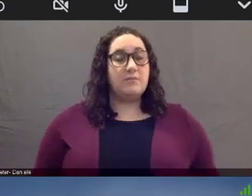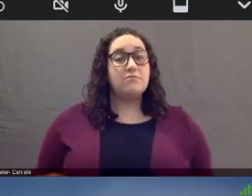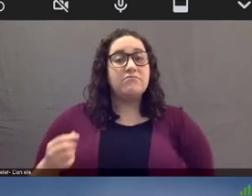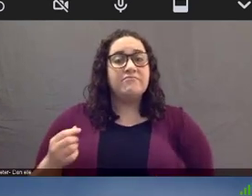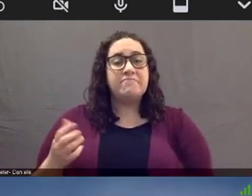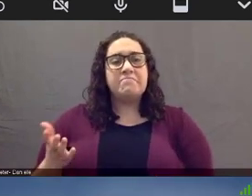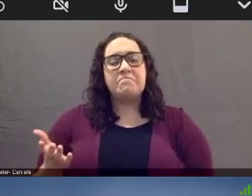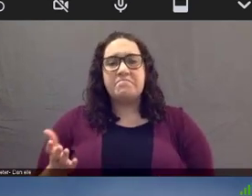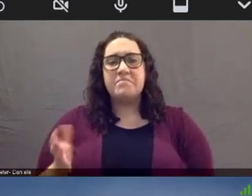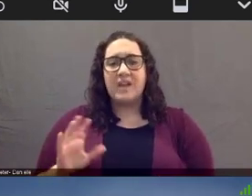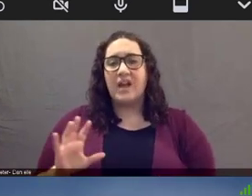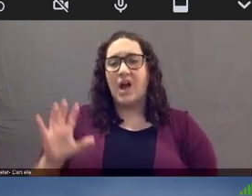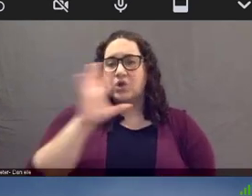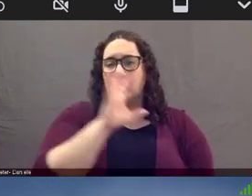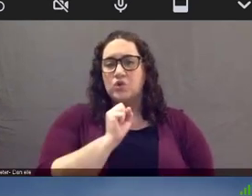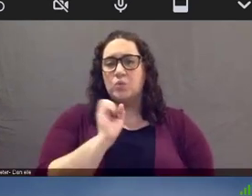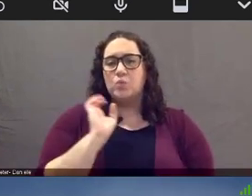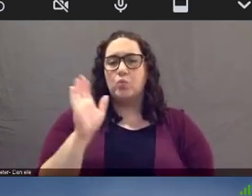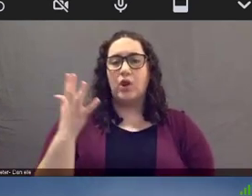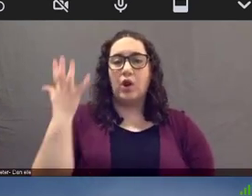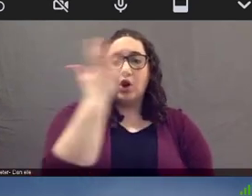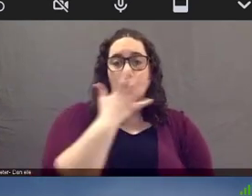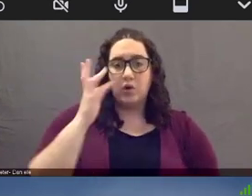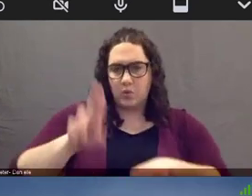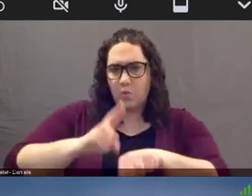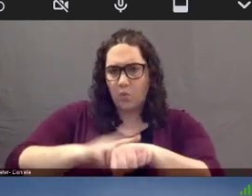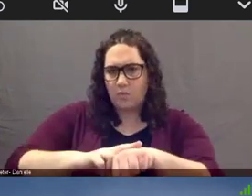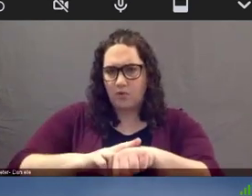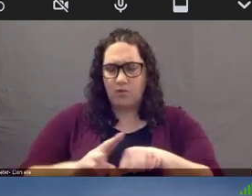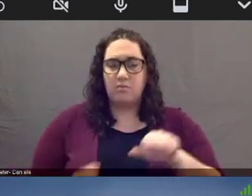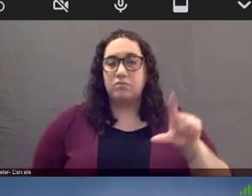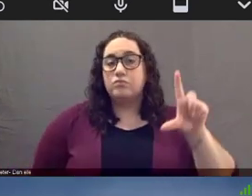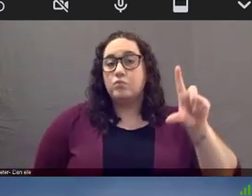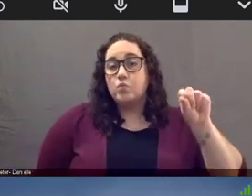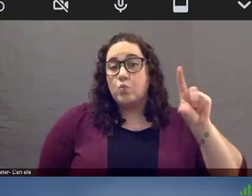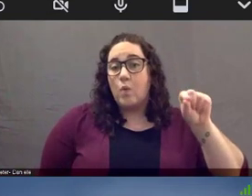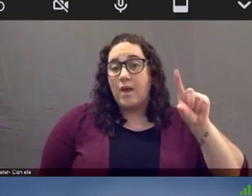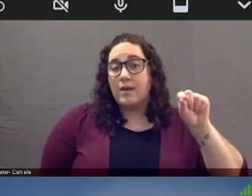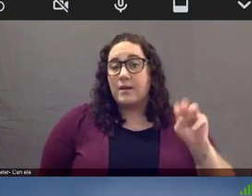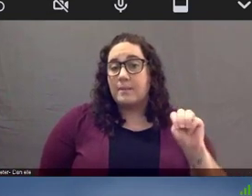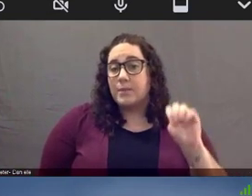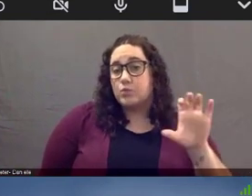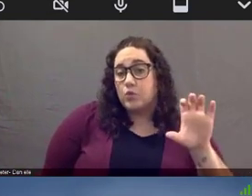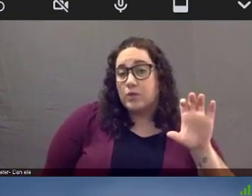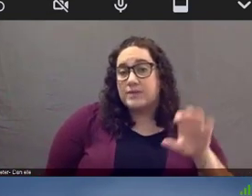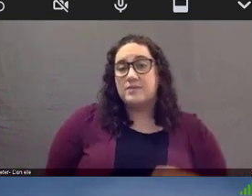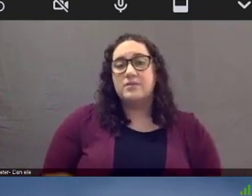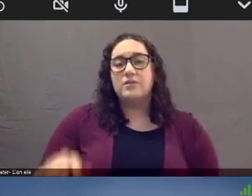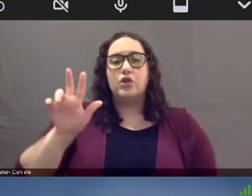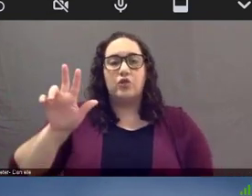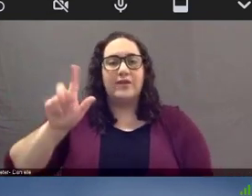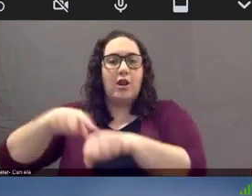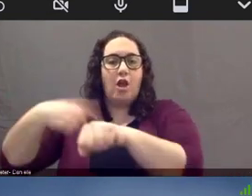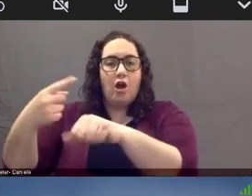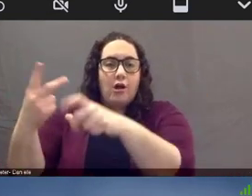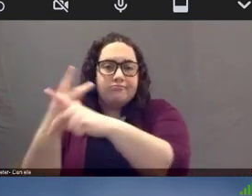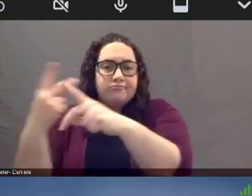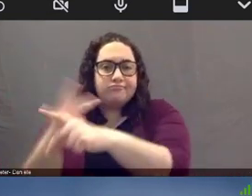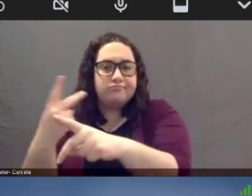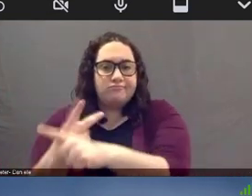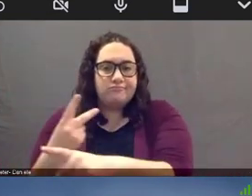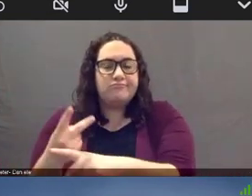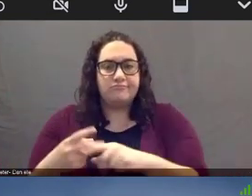that we would give, where there are 20 multiple choice questions and three long answer problems, and the exam would be